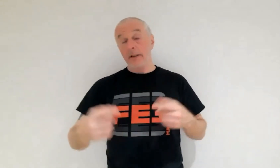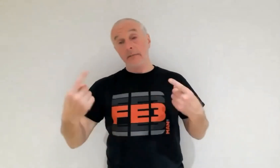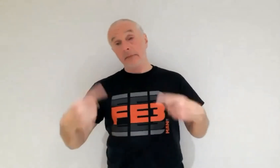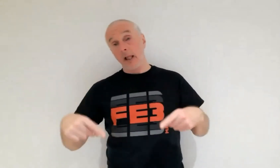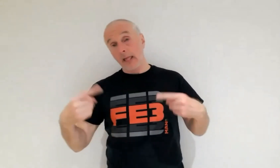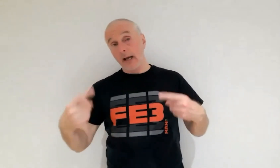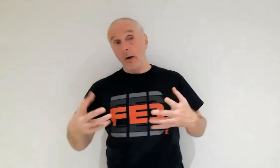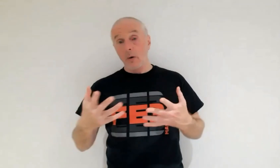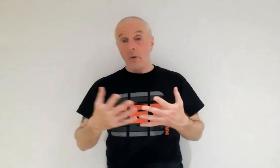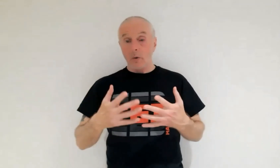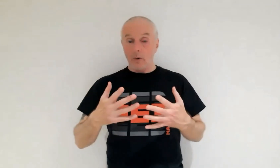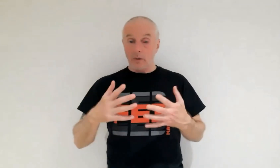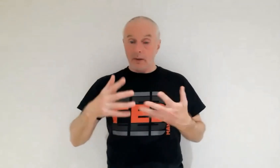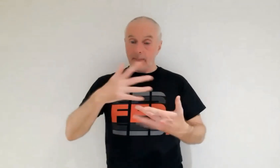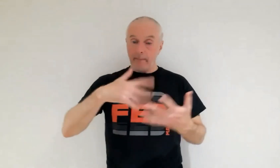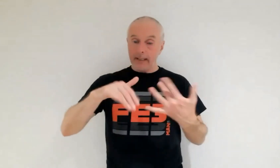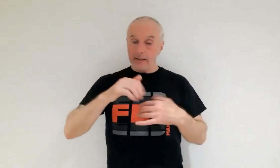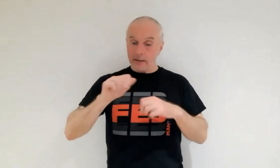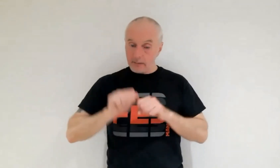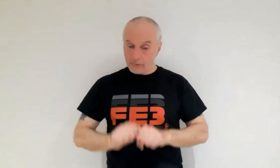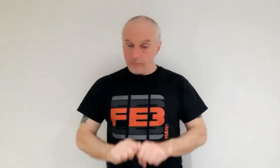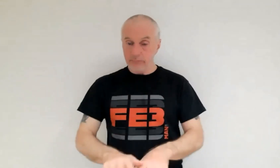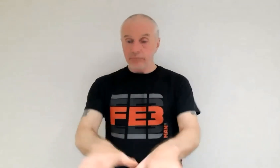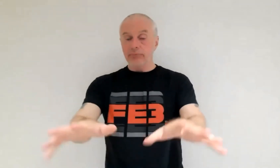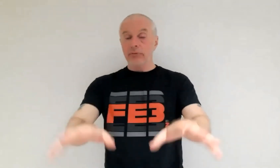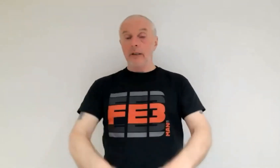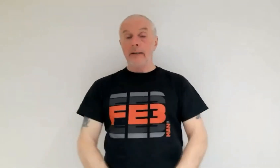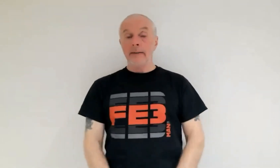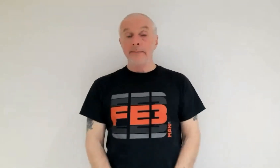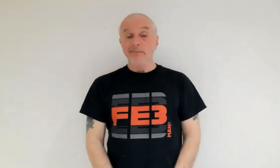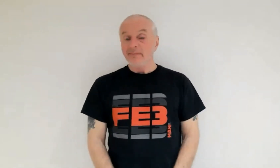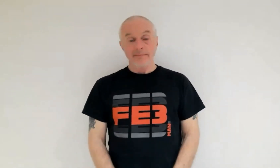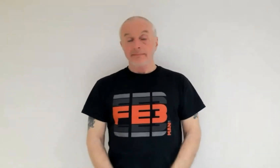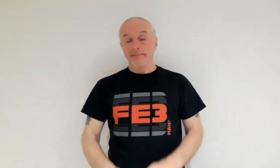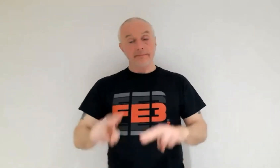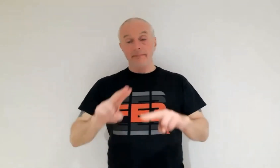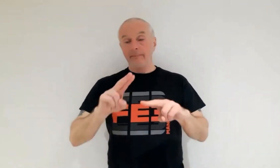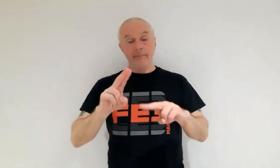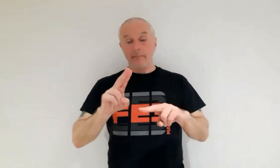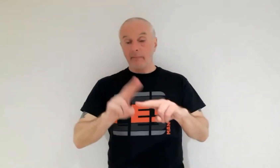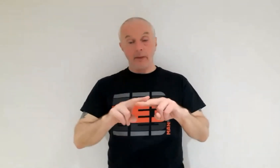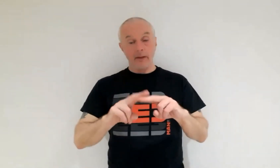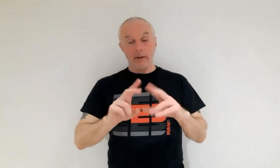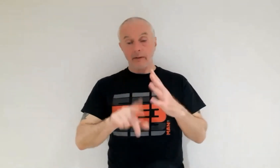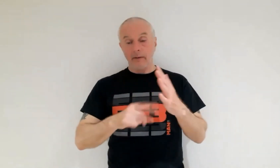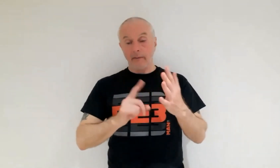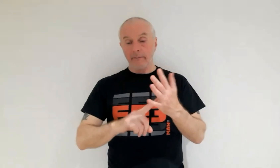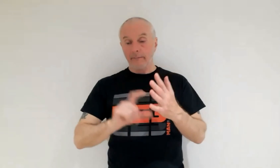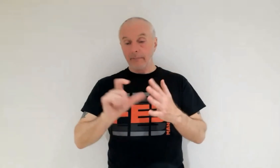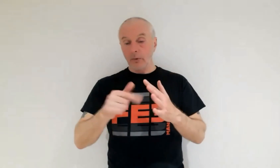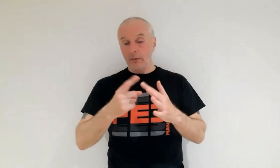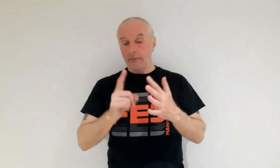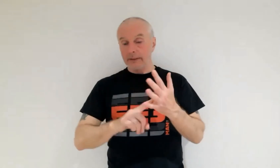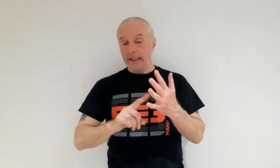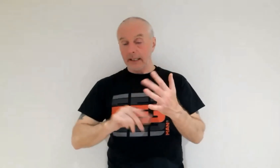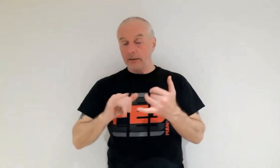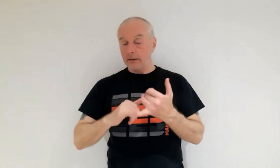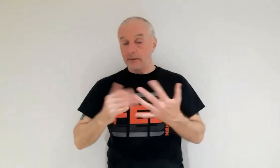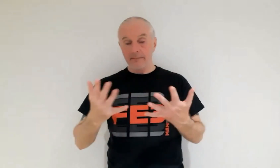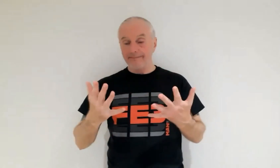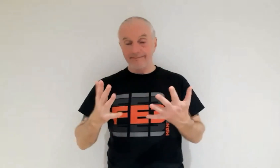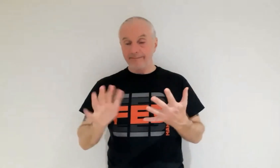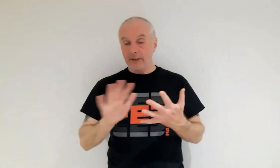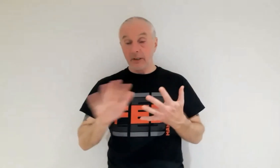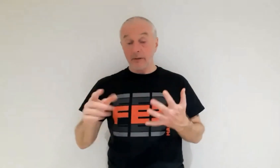fueled from? And it's not going to be through fuel cells, because it would have happened. If that